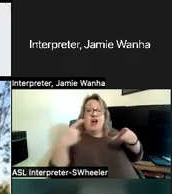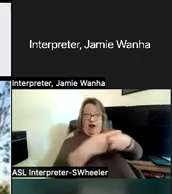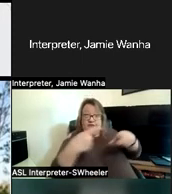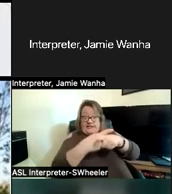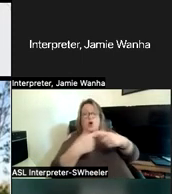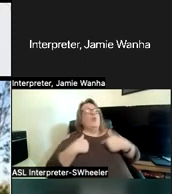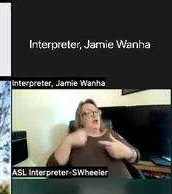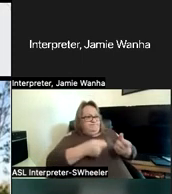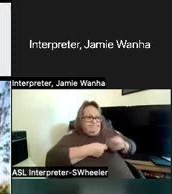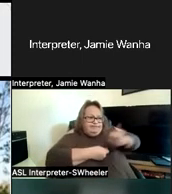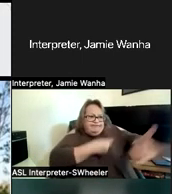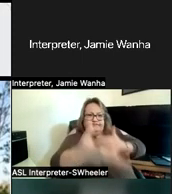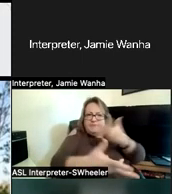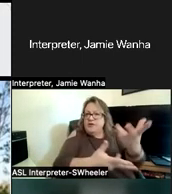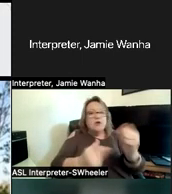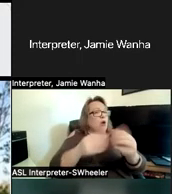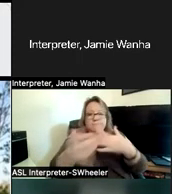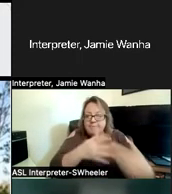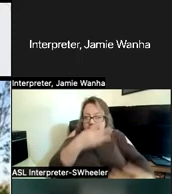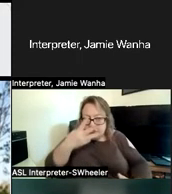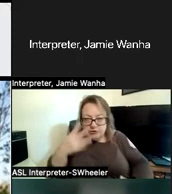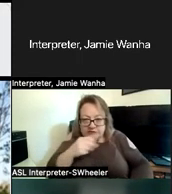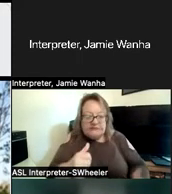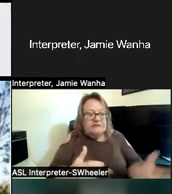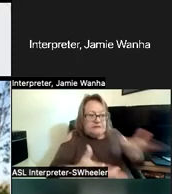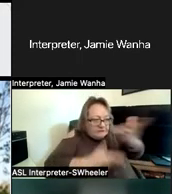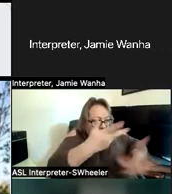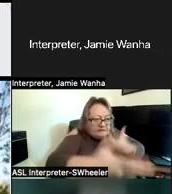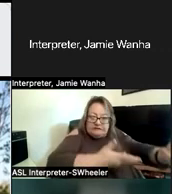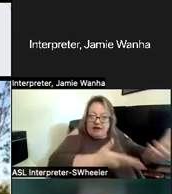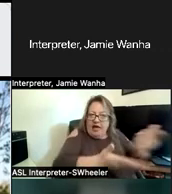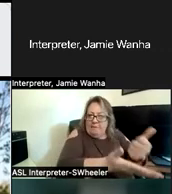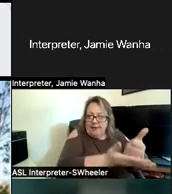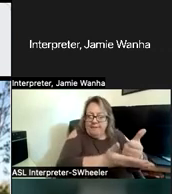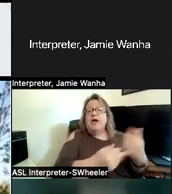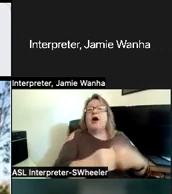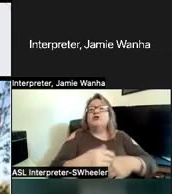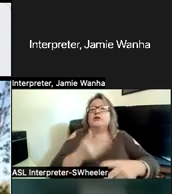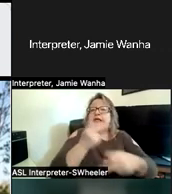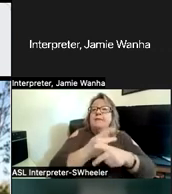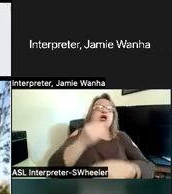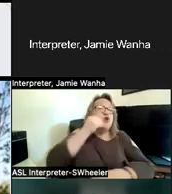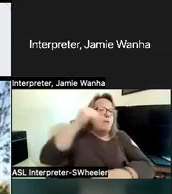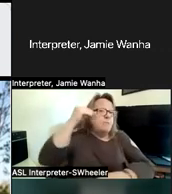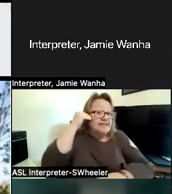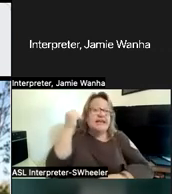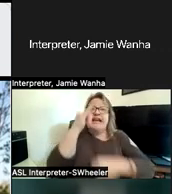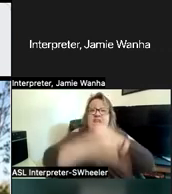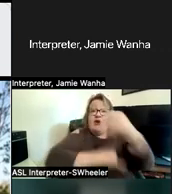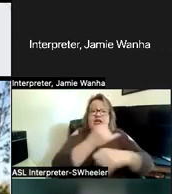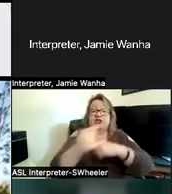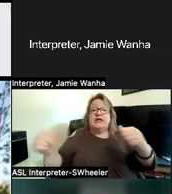other forms of support to the US military, but finally, to maintain the system of domestic and international disaster